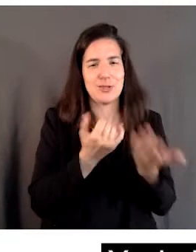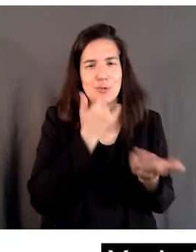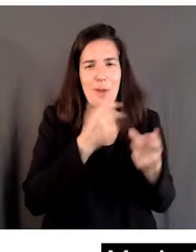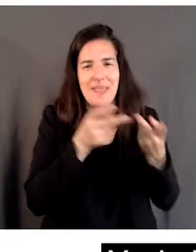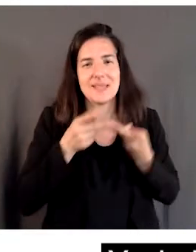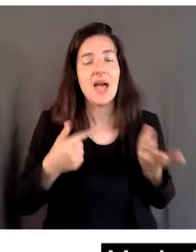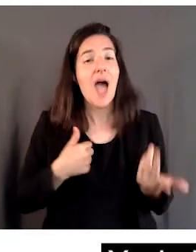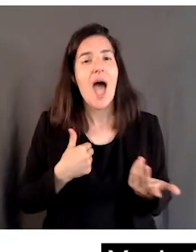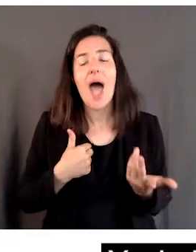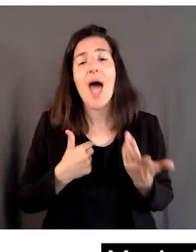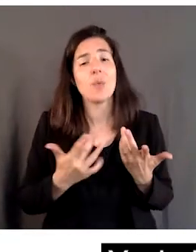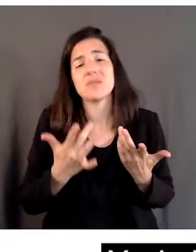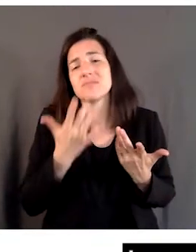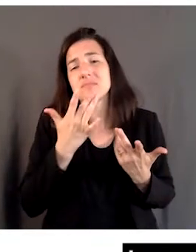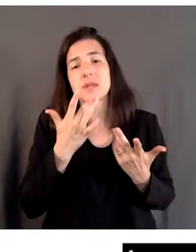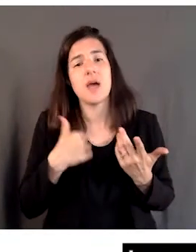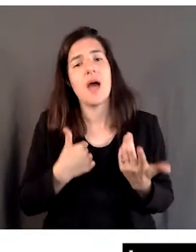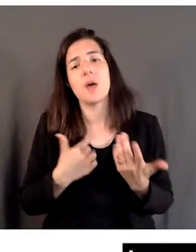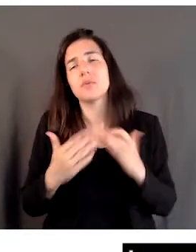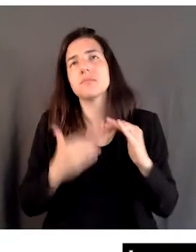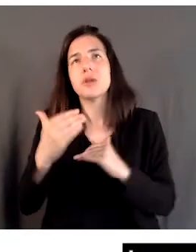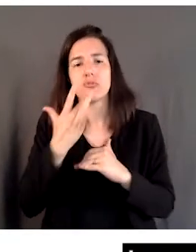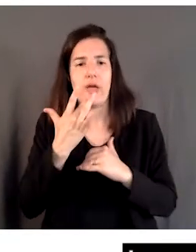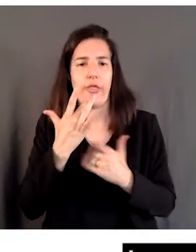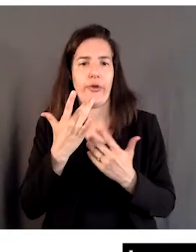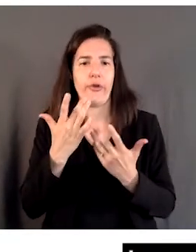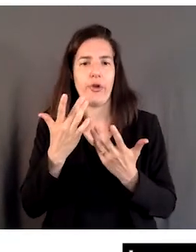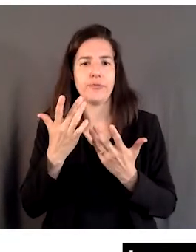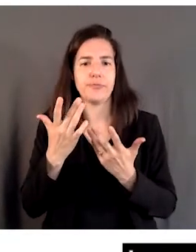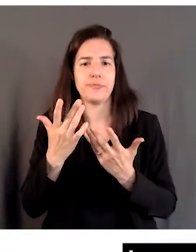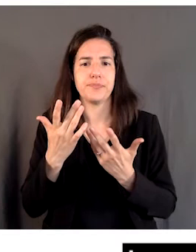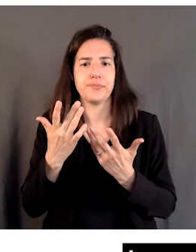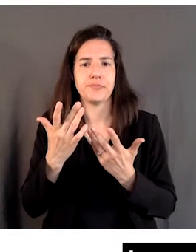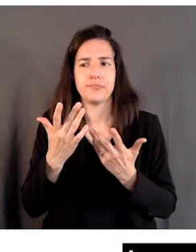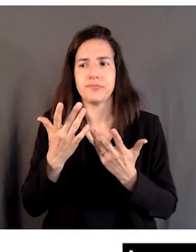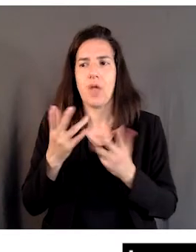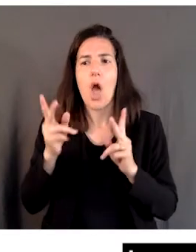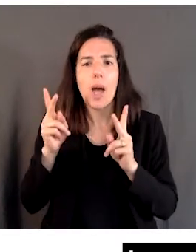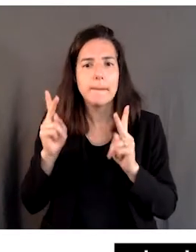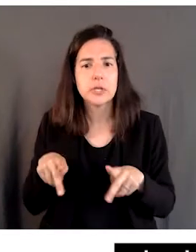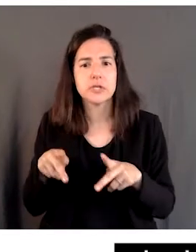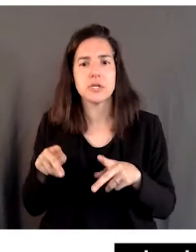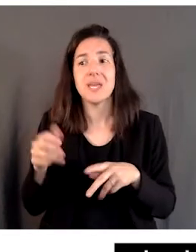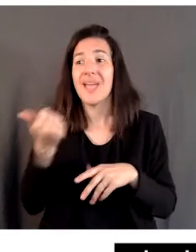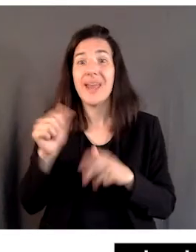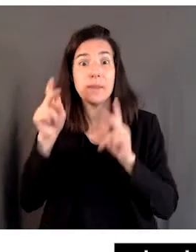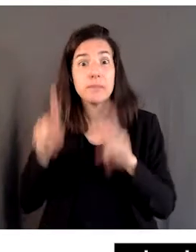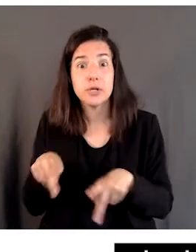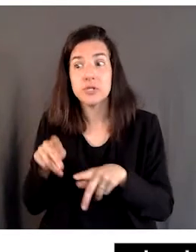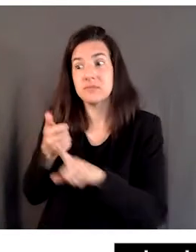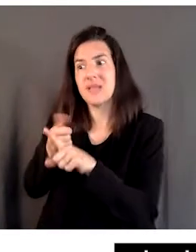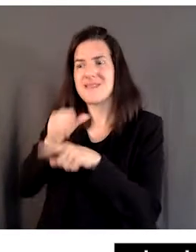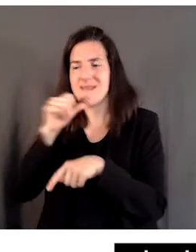rather, any day, I would much rather a person who is, any person who is not Black ask